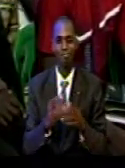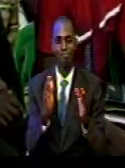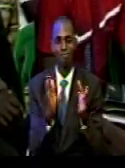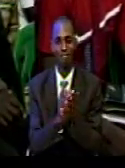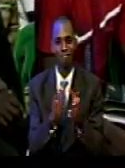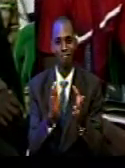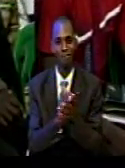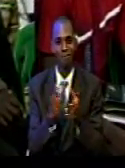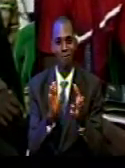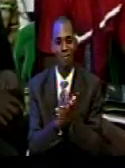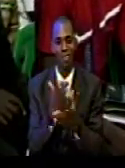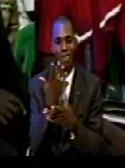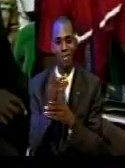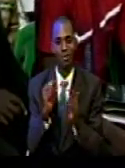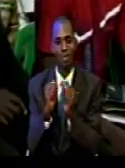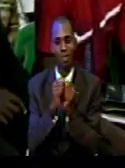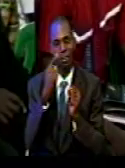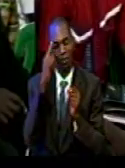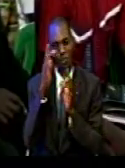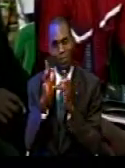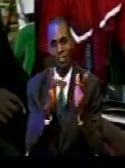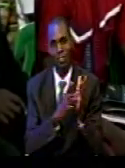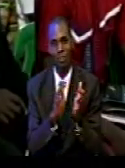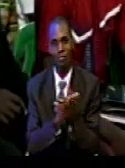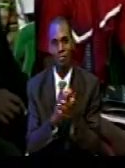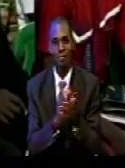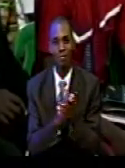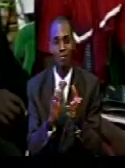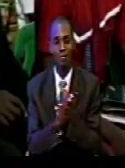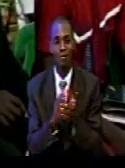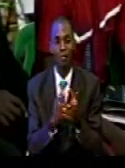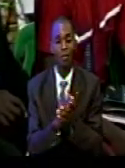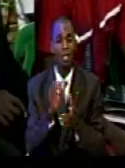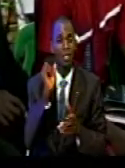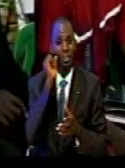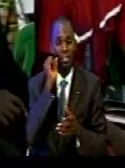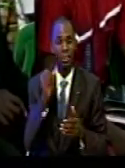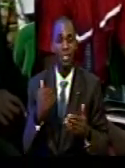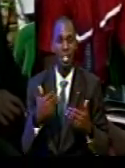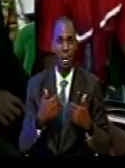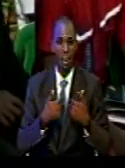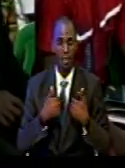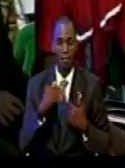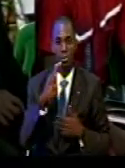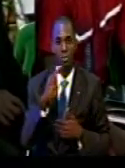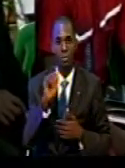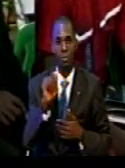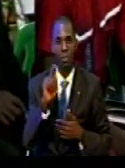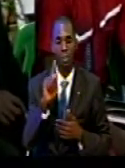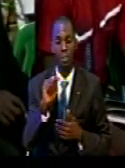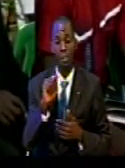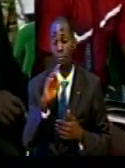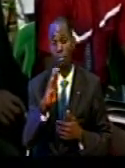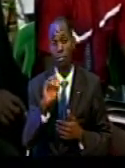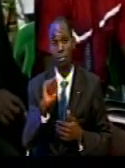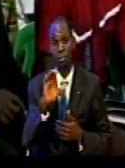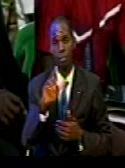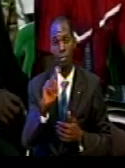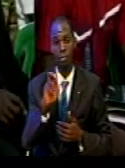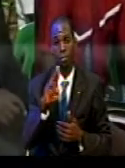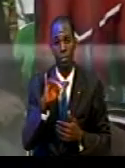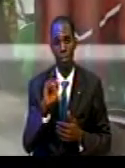be glorified in Jesus' name. Put your hand together for Jesus. She